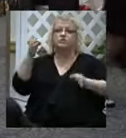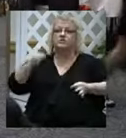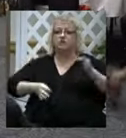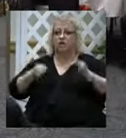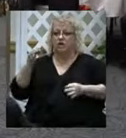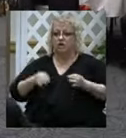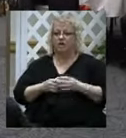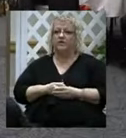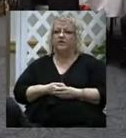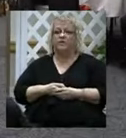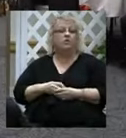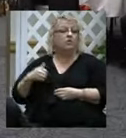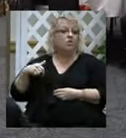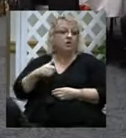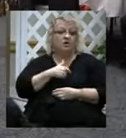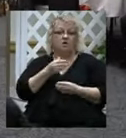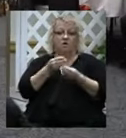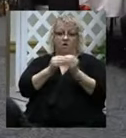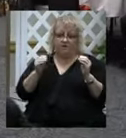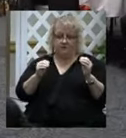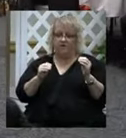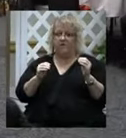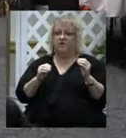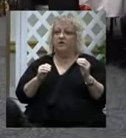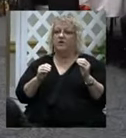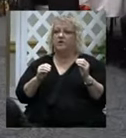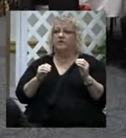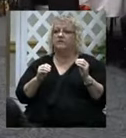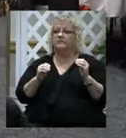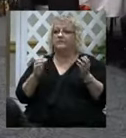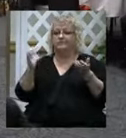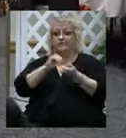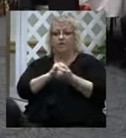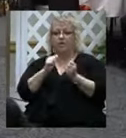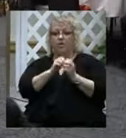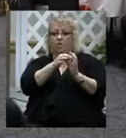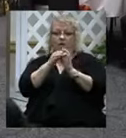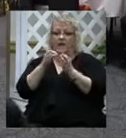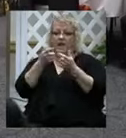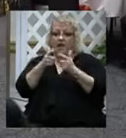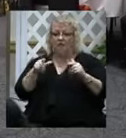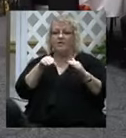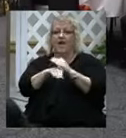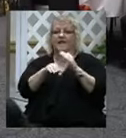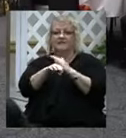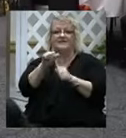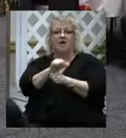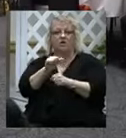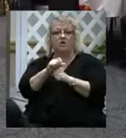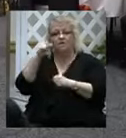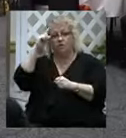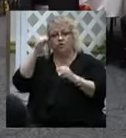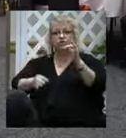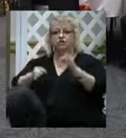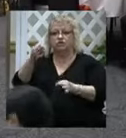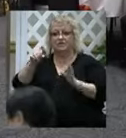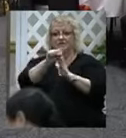Judiciary. We are the office. My office is tasked with coordinating language access efforts for the